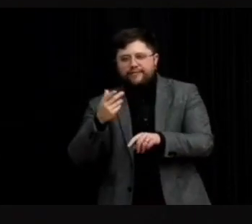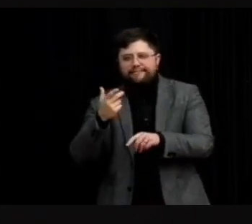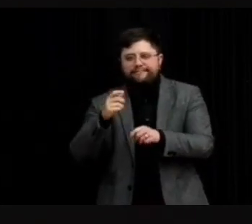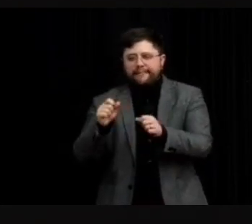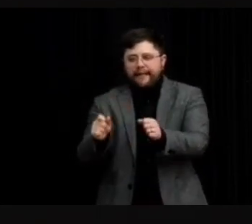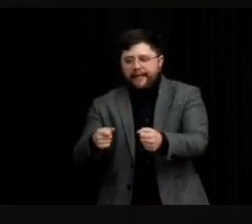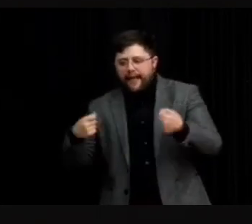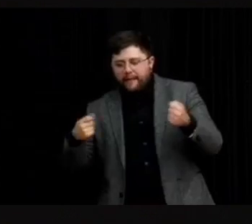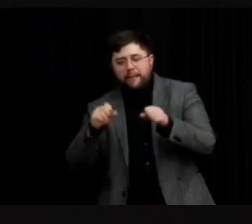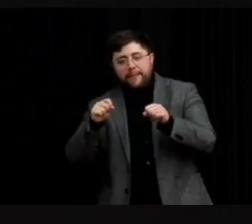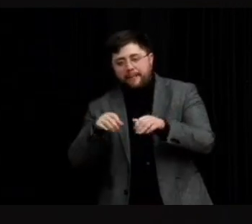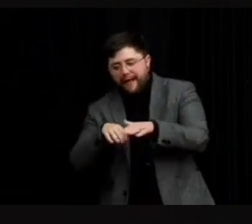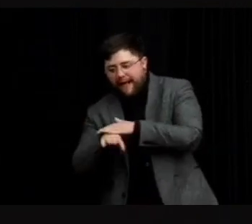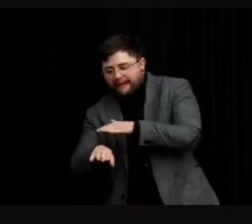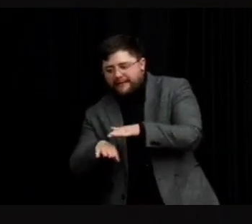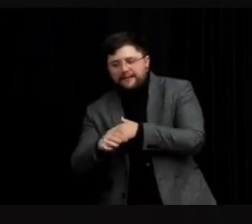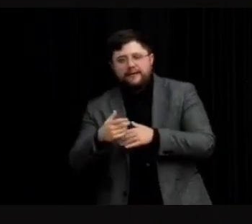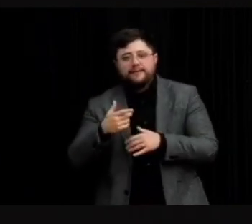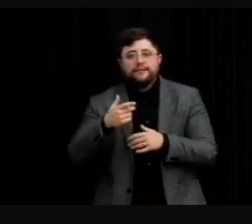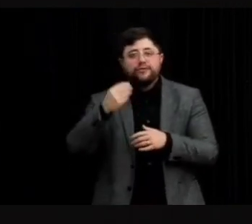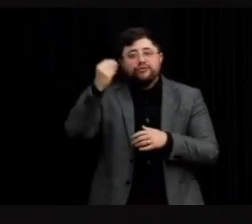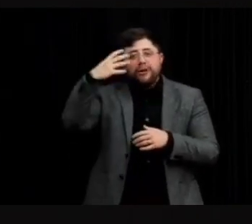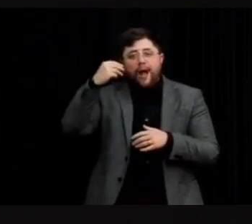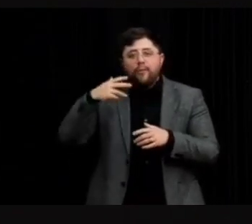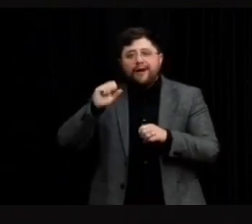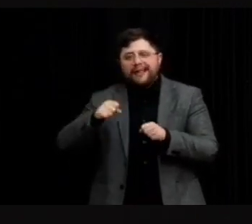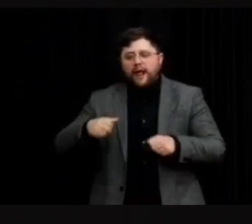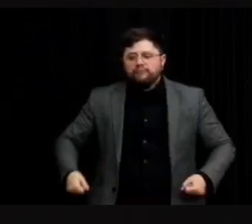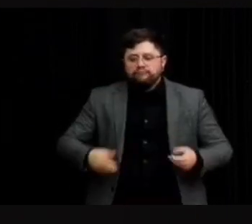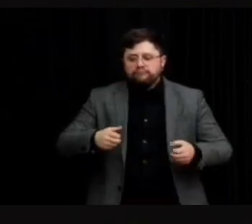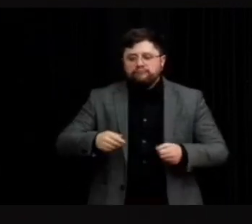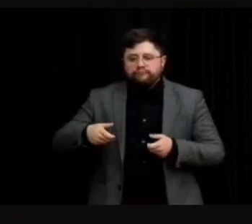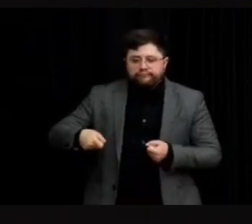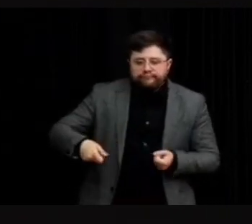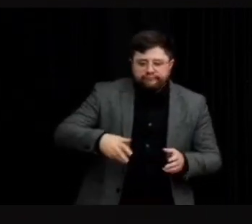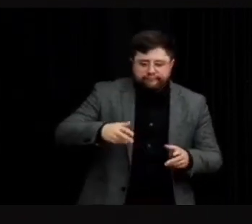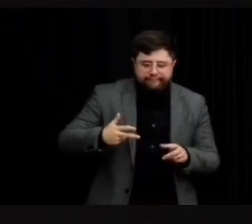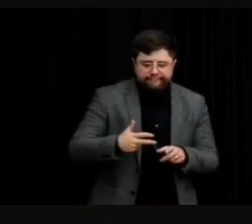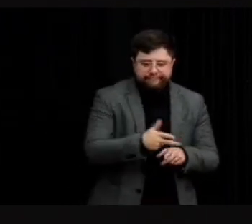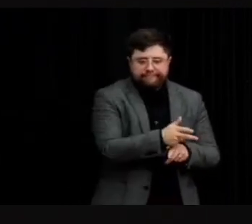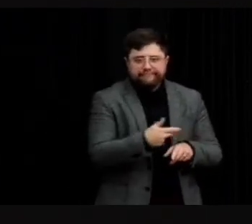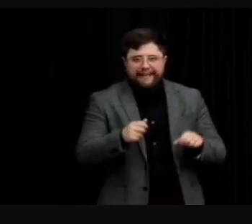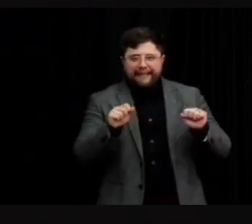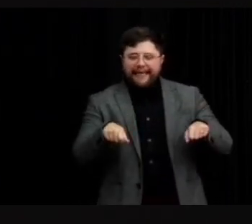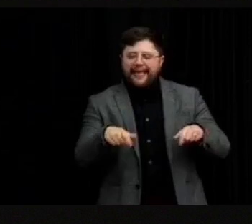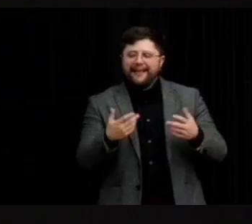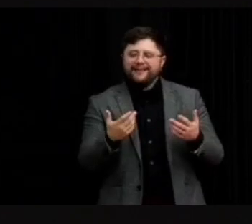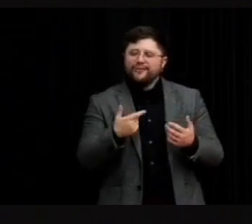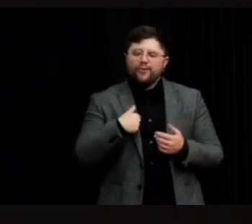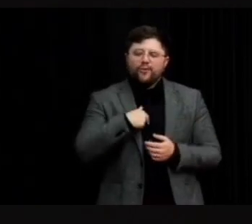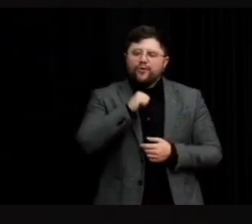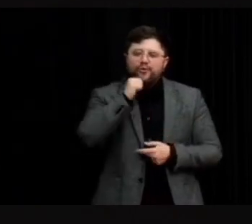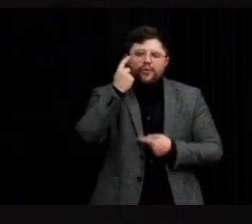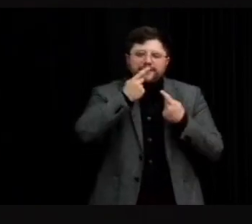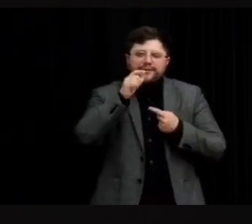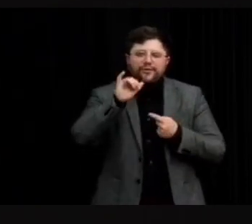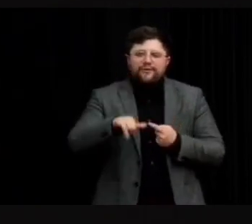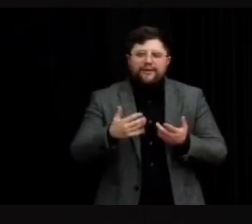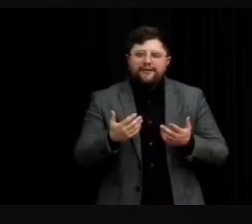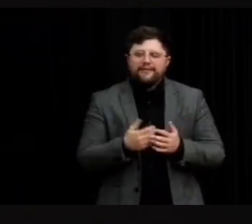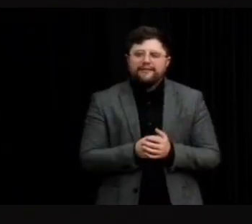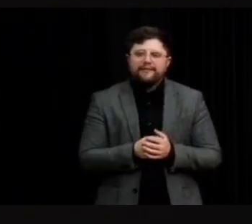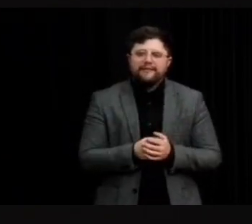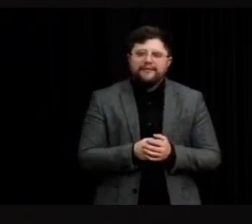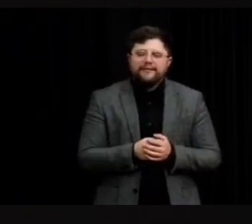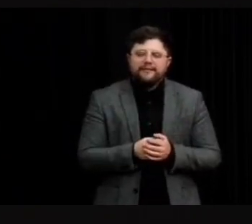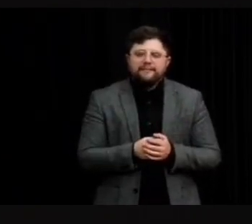access sinks. It's roll-in showers. But some of the things that we maybe don't think about as much or hear about as much have